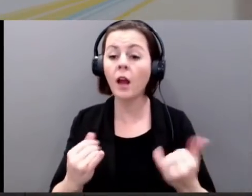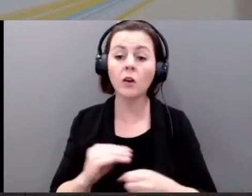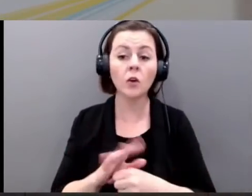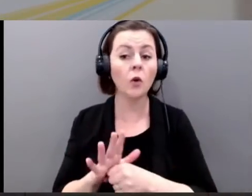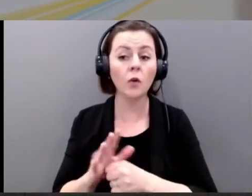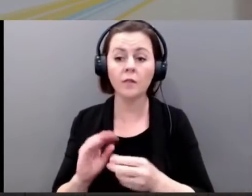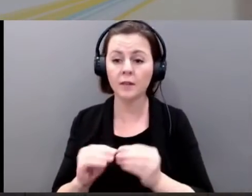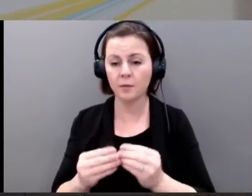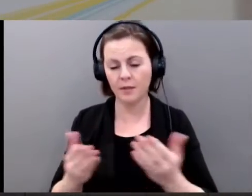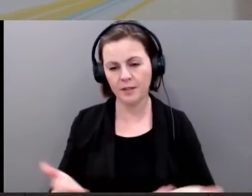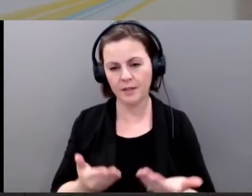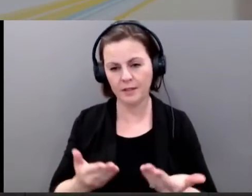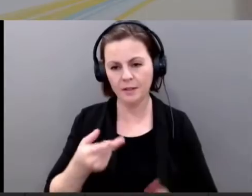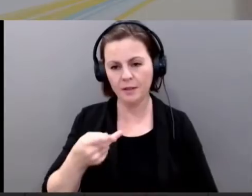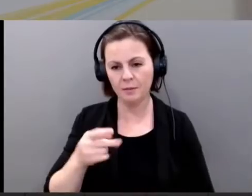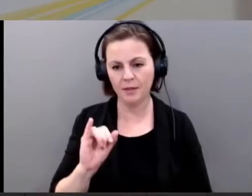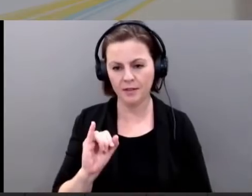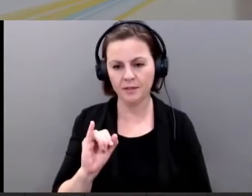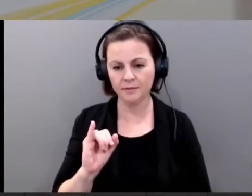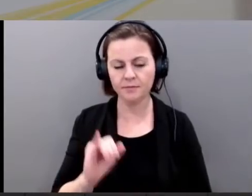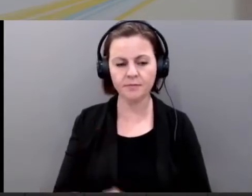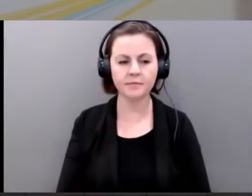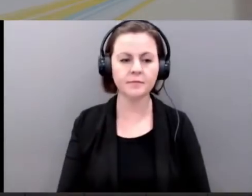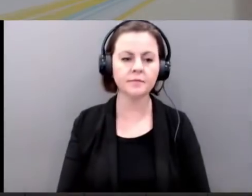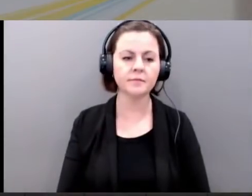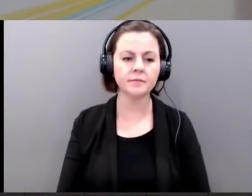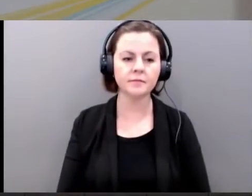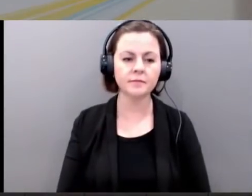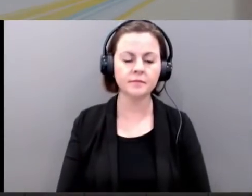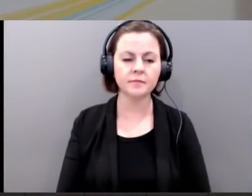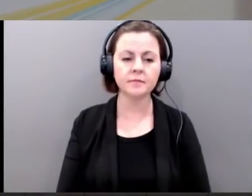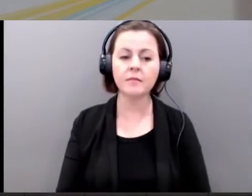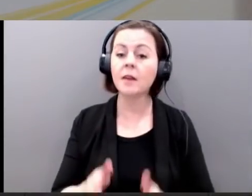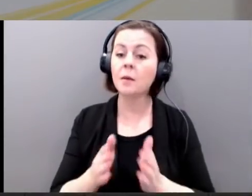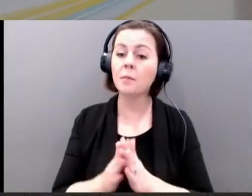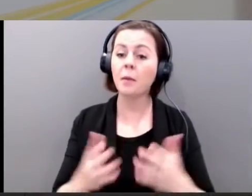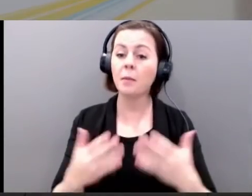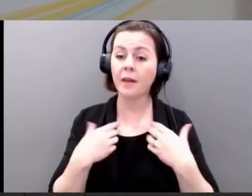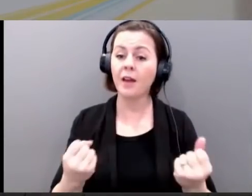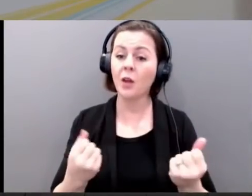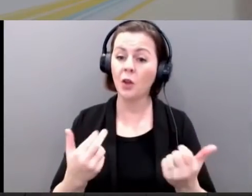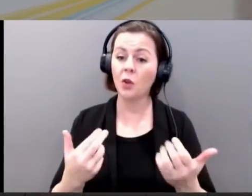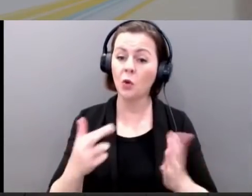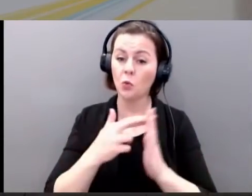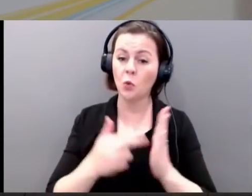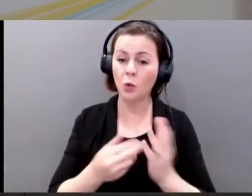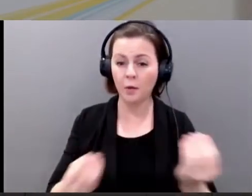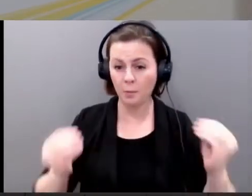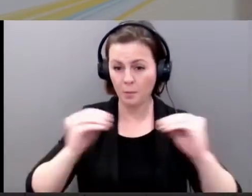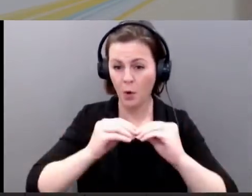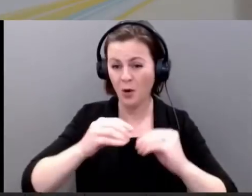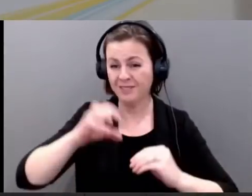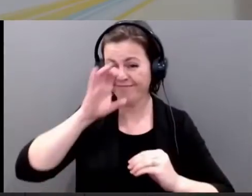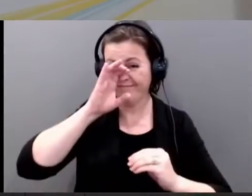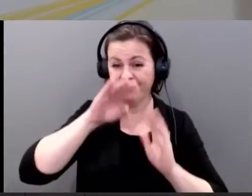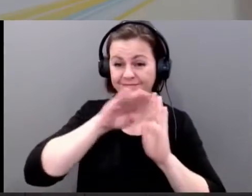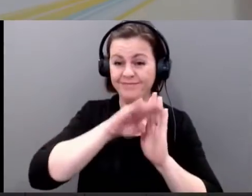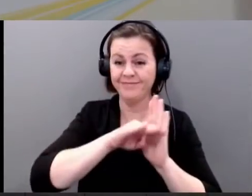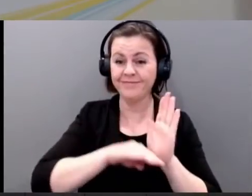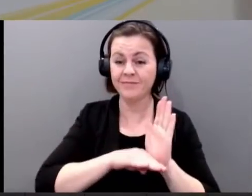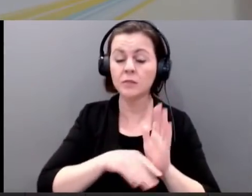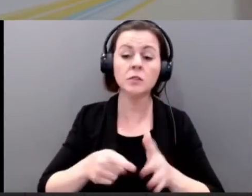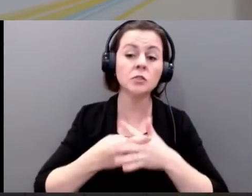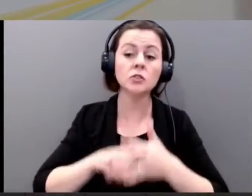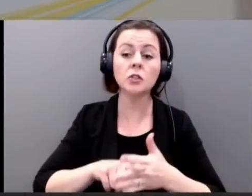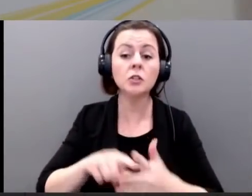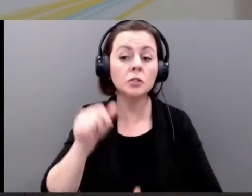I also will be sharing a little more information about the new public health measures that will be effective, as the Premier mentioned, tomorrow morning, December